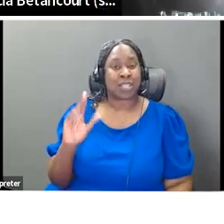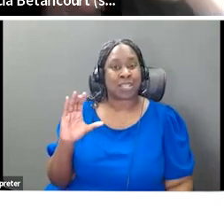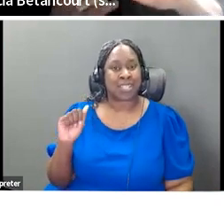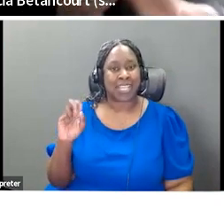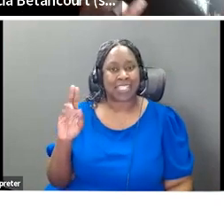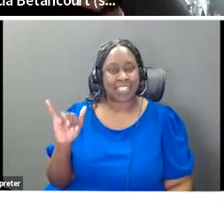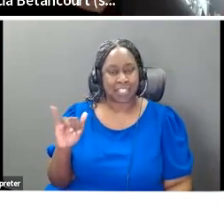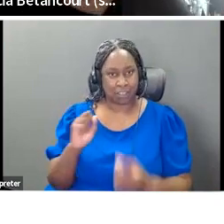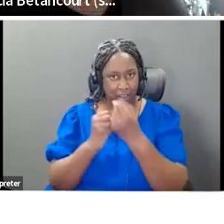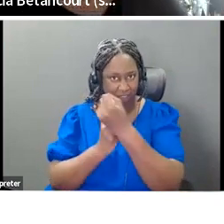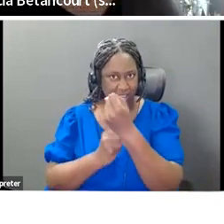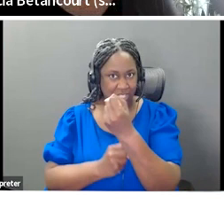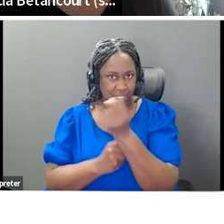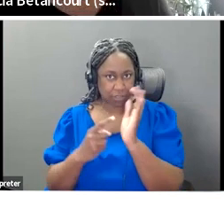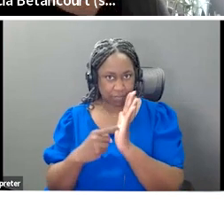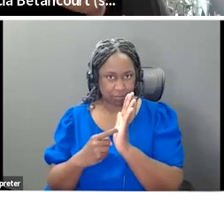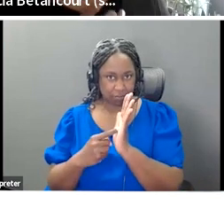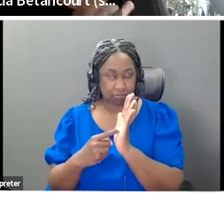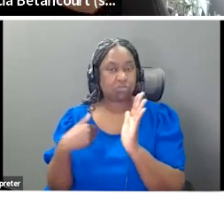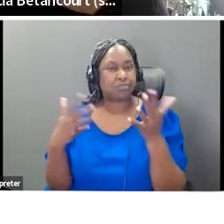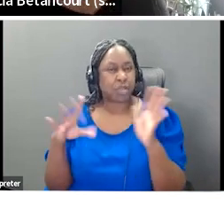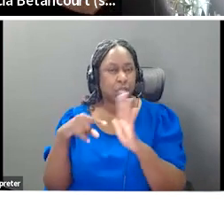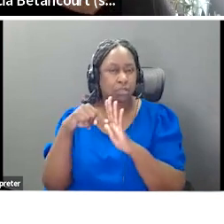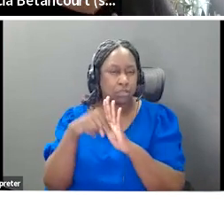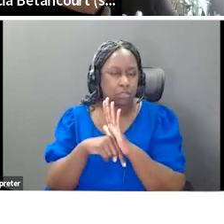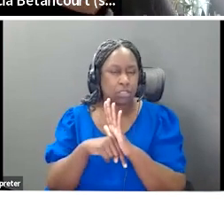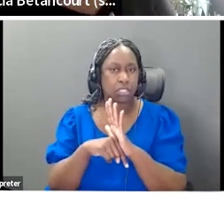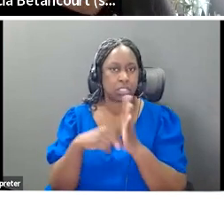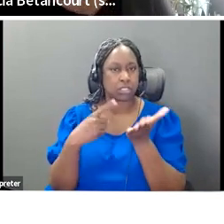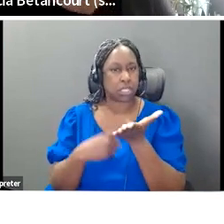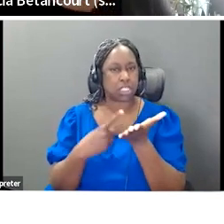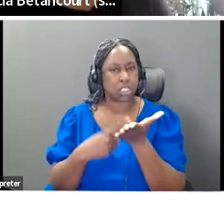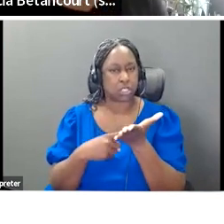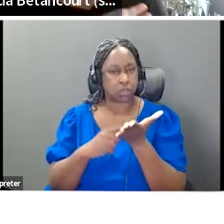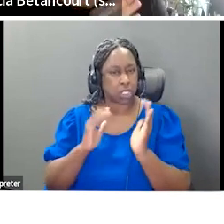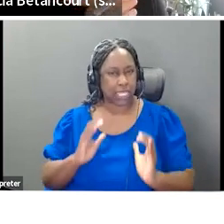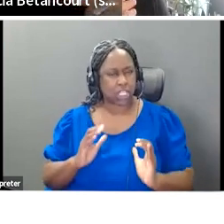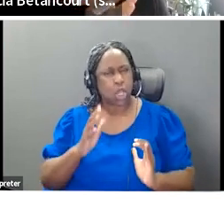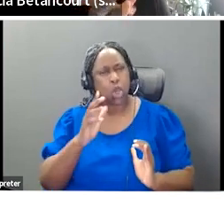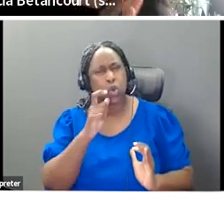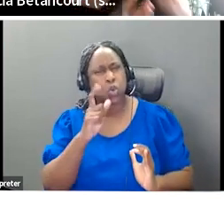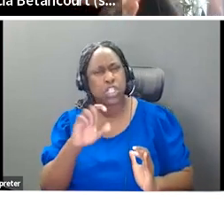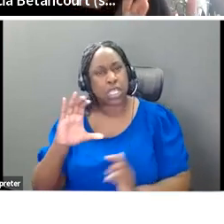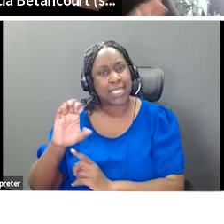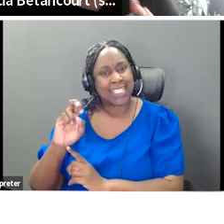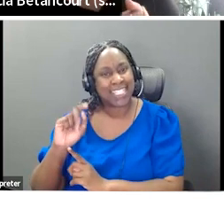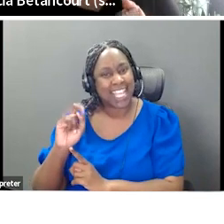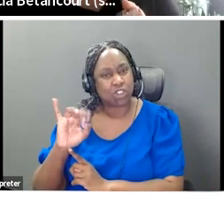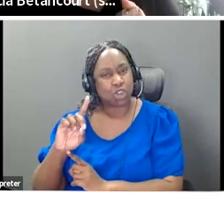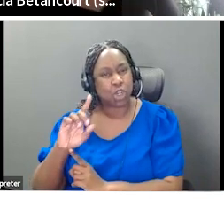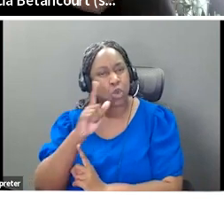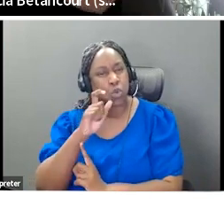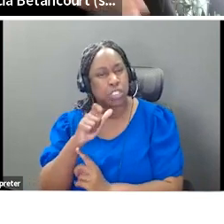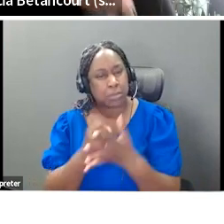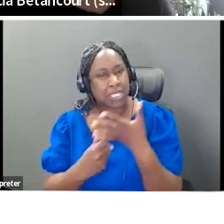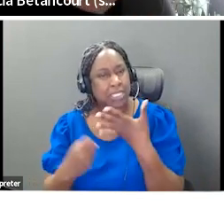example, we have a really in-depth discussion with clients about who should be centered and why. And I'll go into this in just a